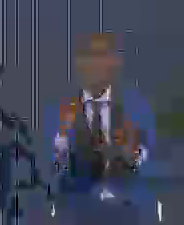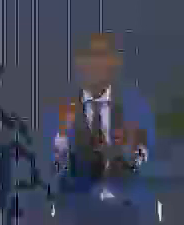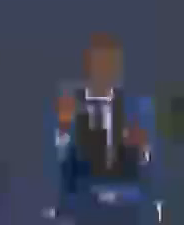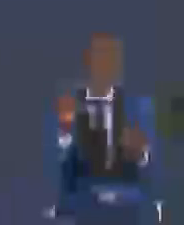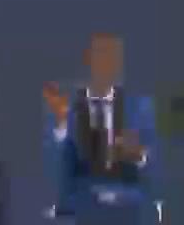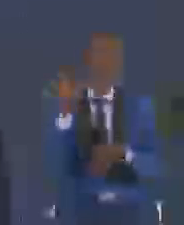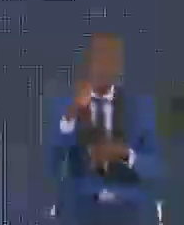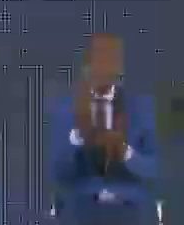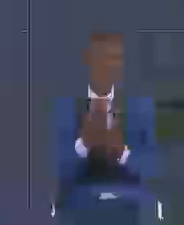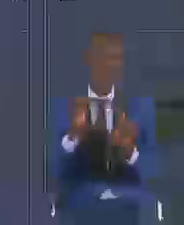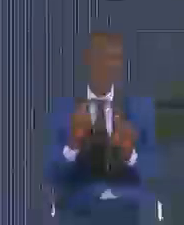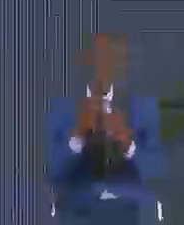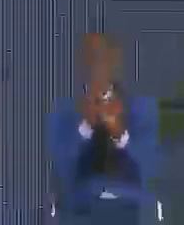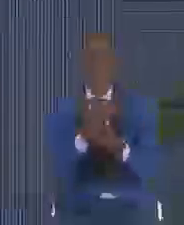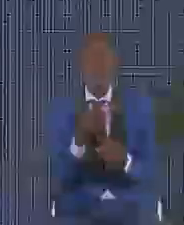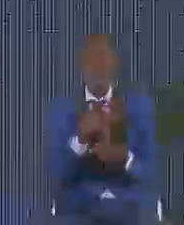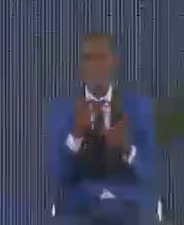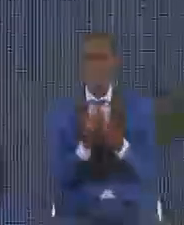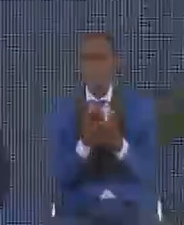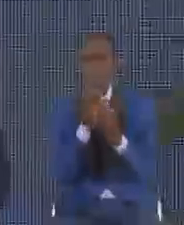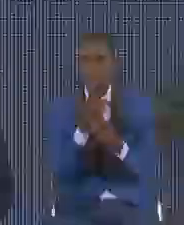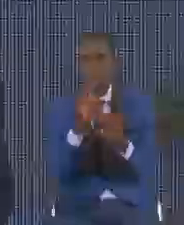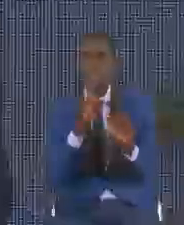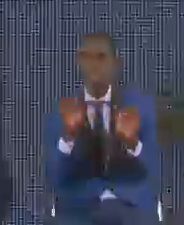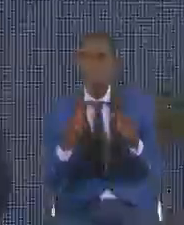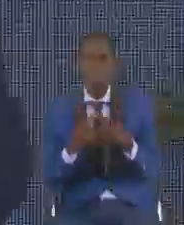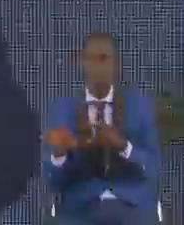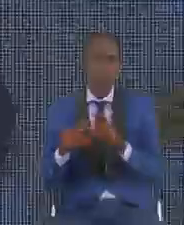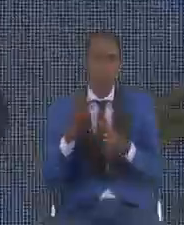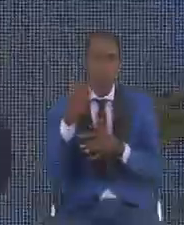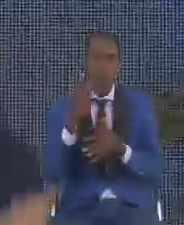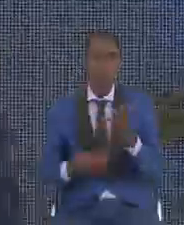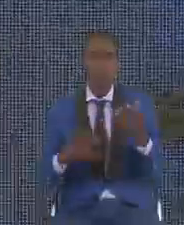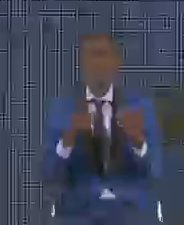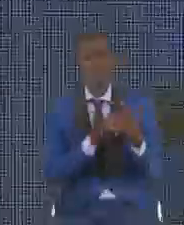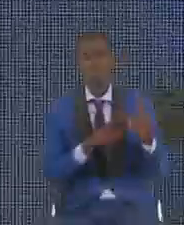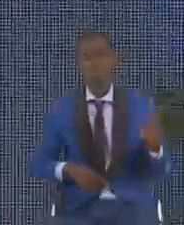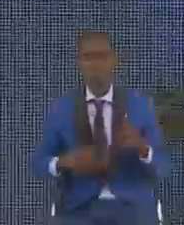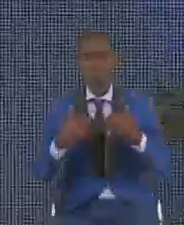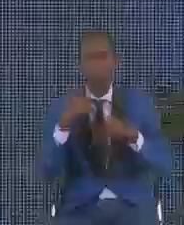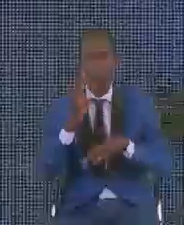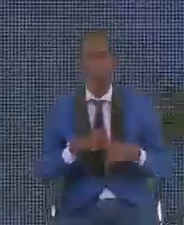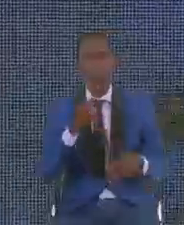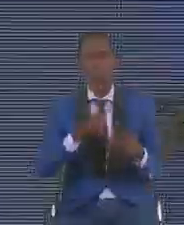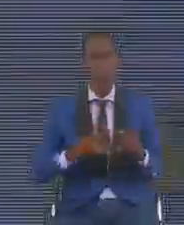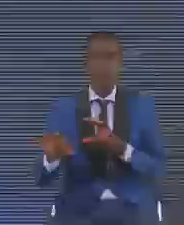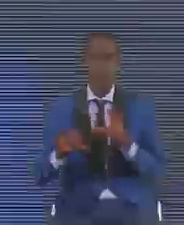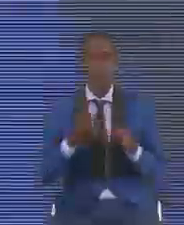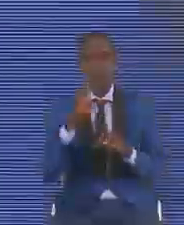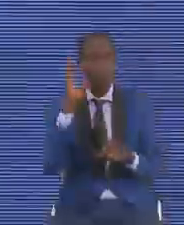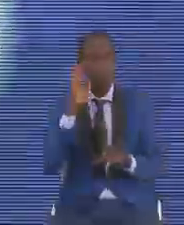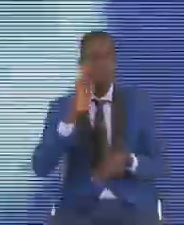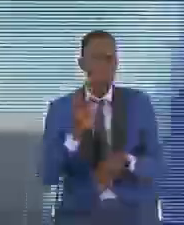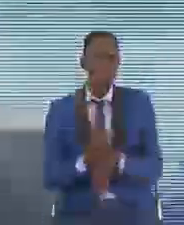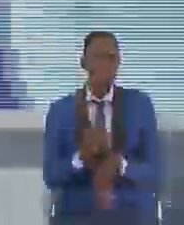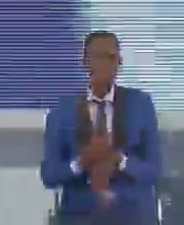with that gift you are able to do what the Lord has called you to do, you will walk